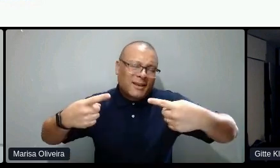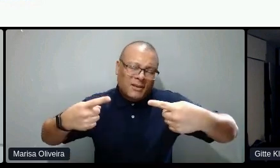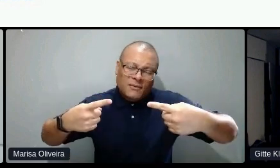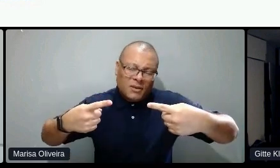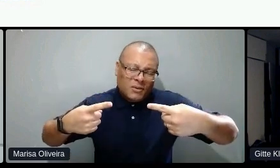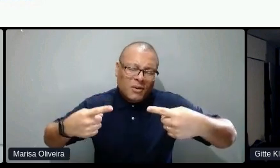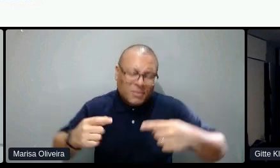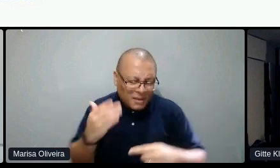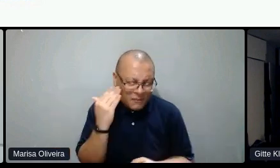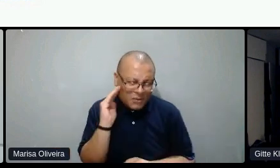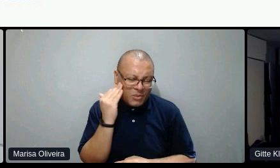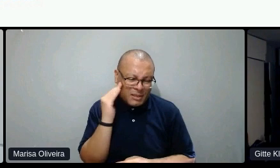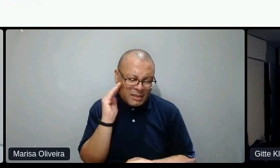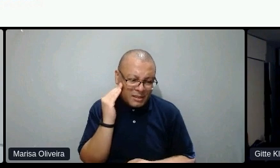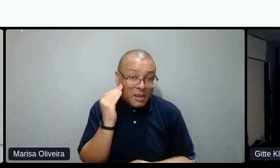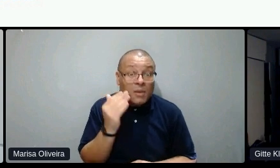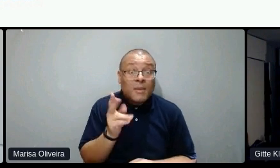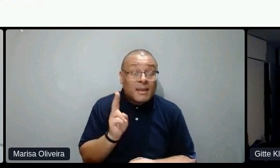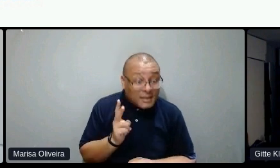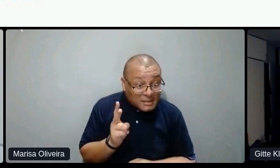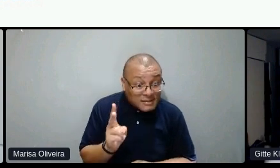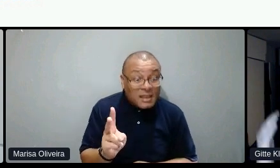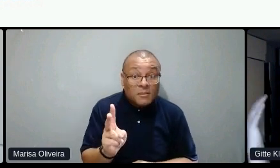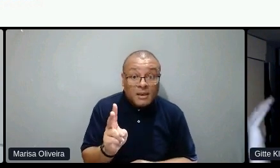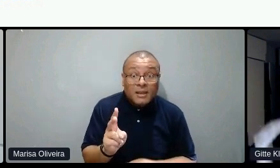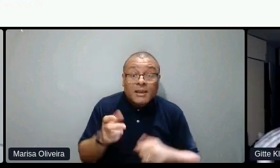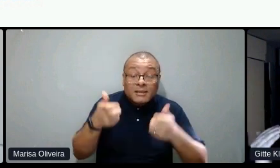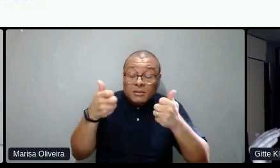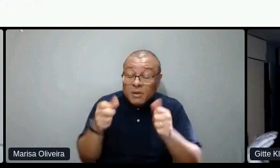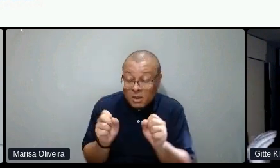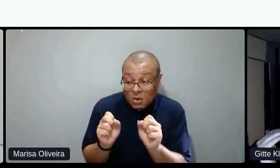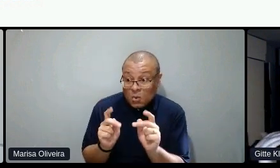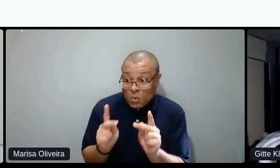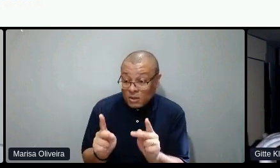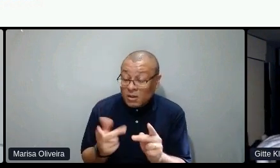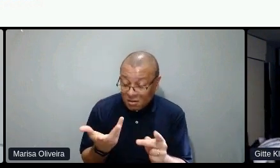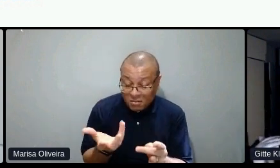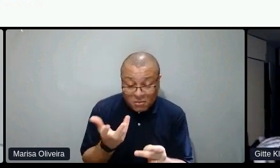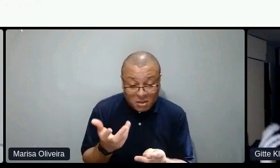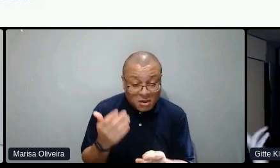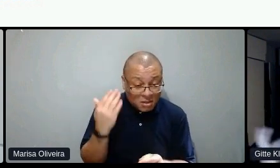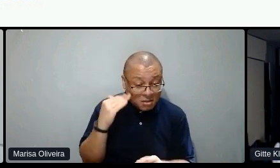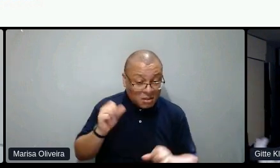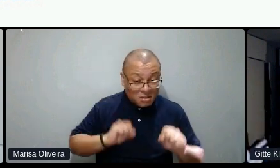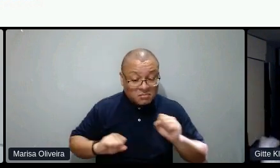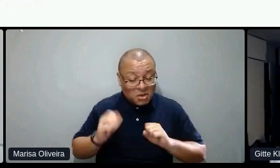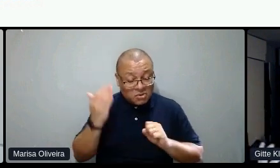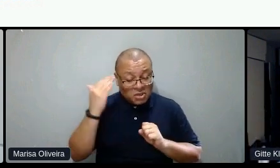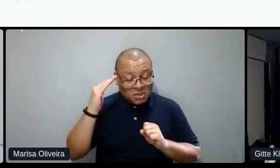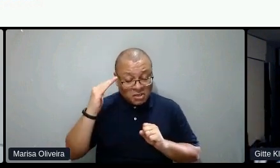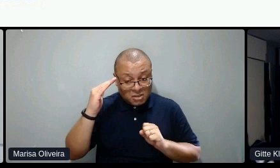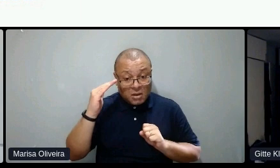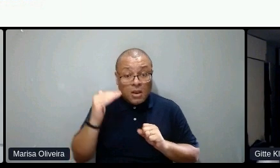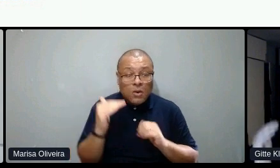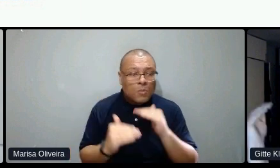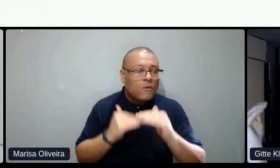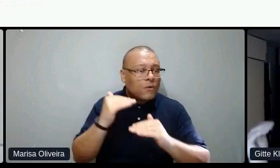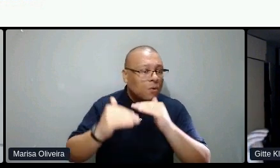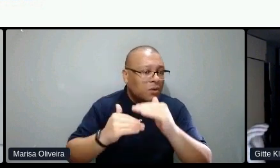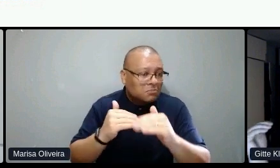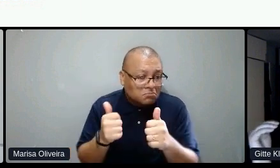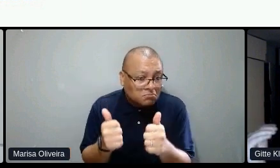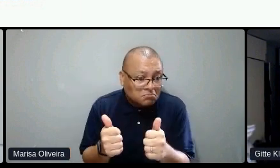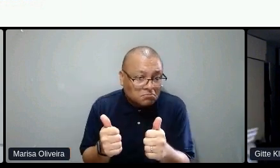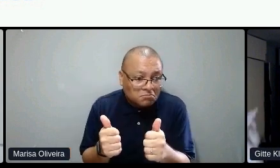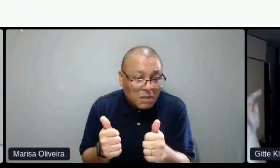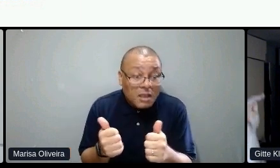to, but you can always go in and see, okay, this is what's expected of me. Is this something I can live up to? Yes, it is.